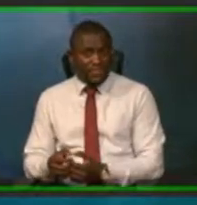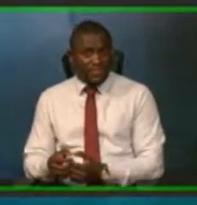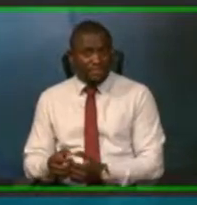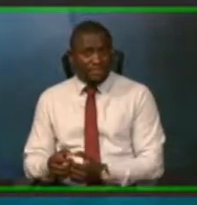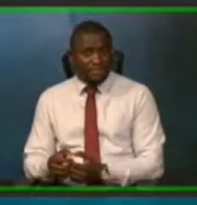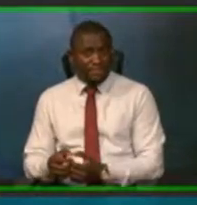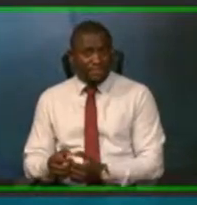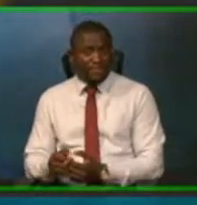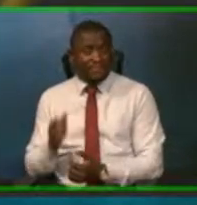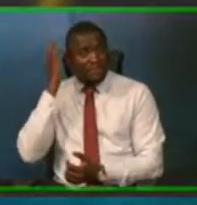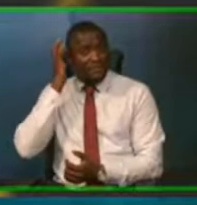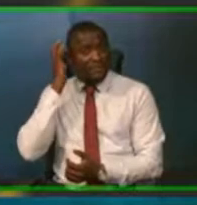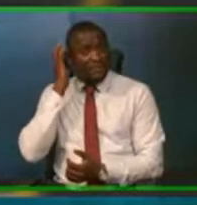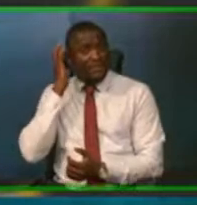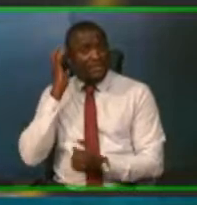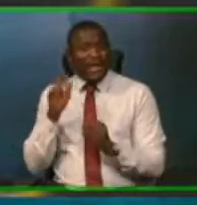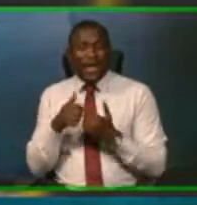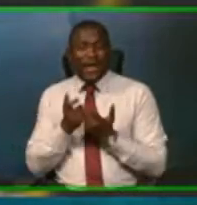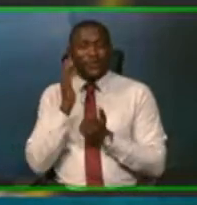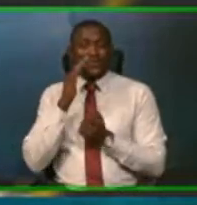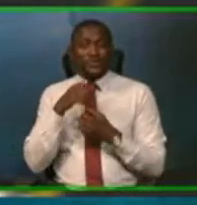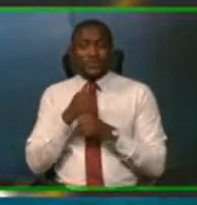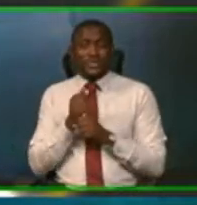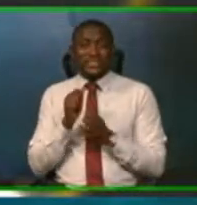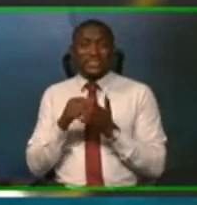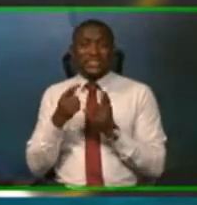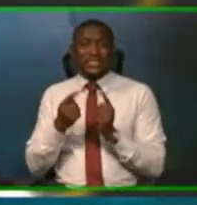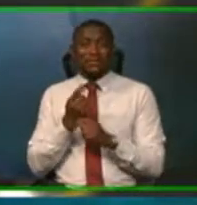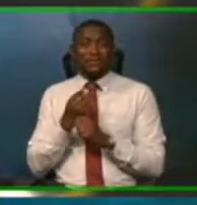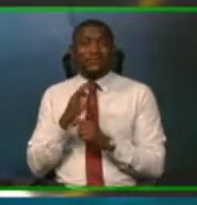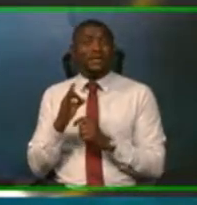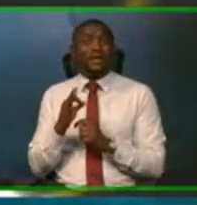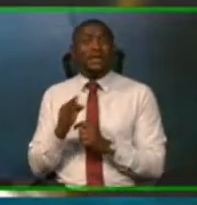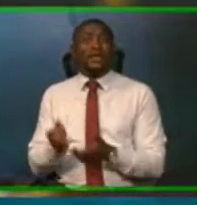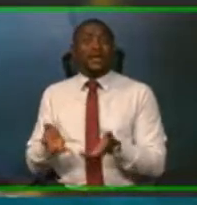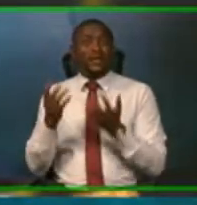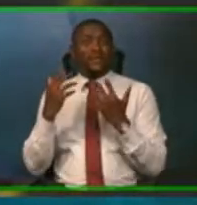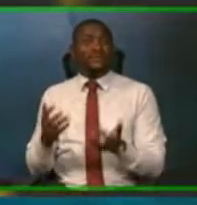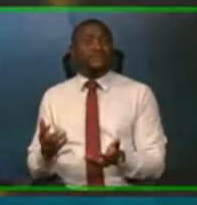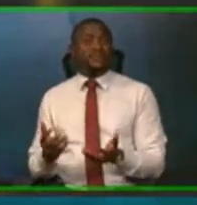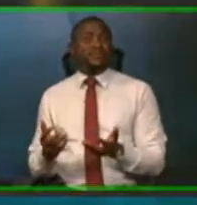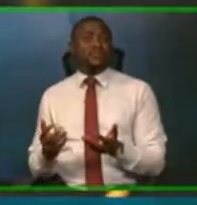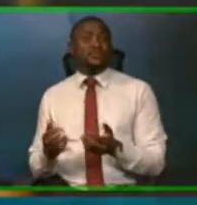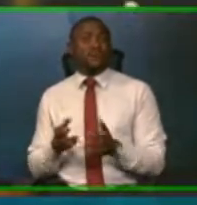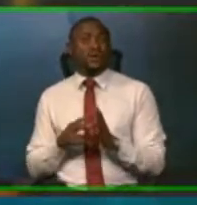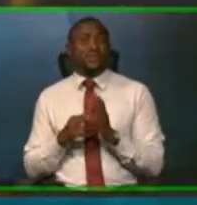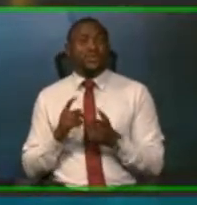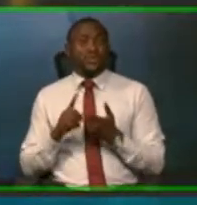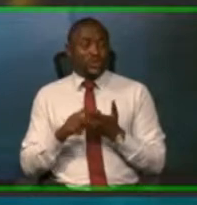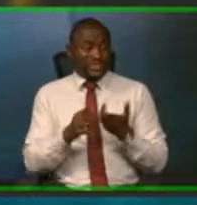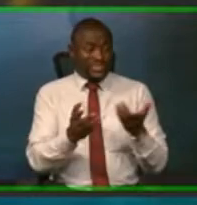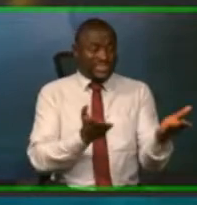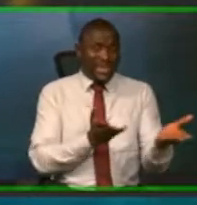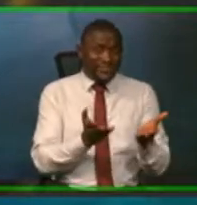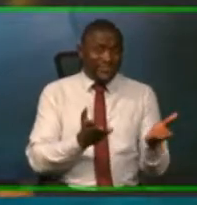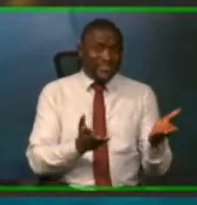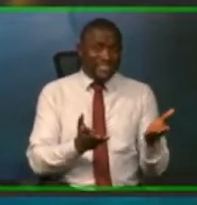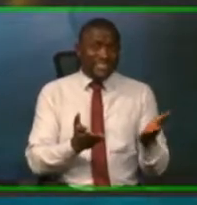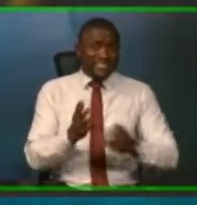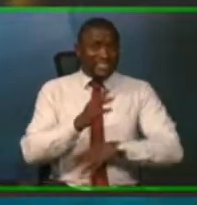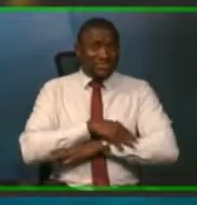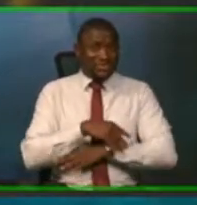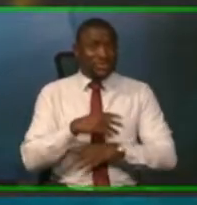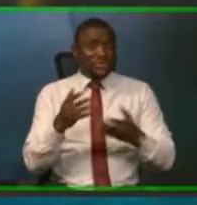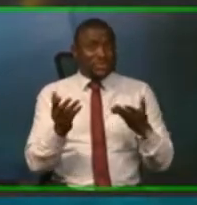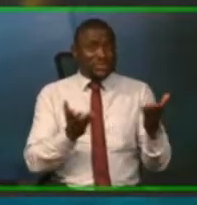How in the world do you make this kind of laborious requirement? To serve tables, you needed discernment,